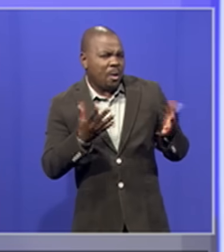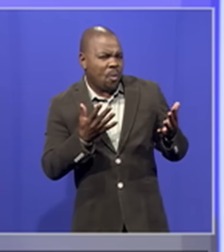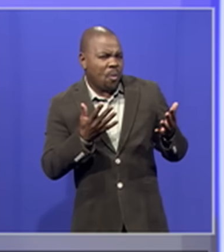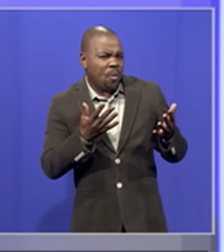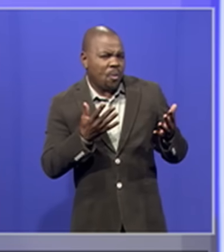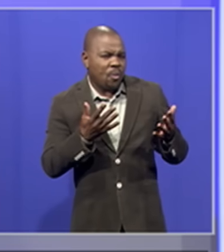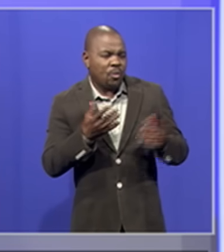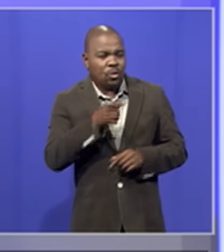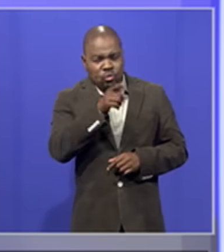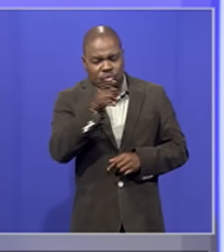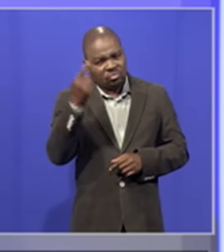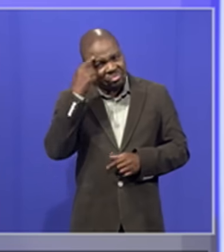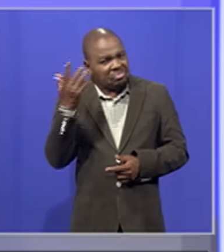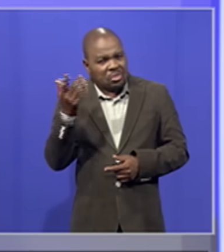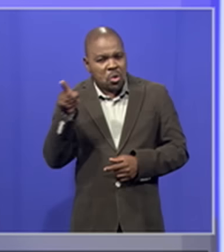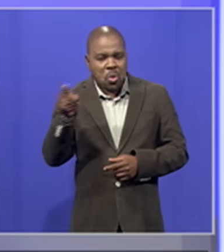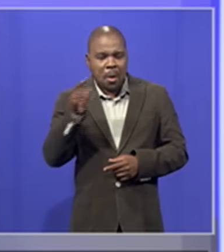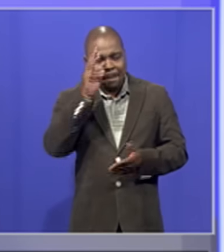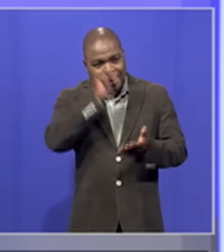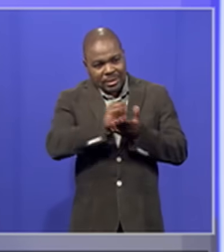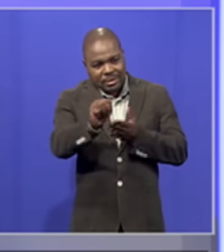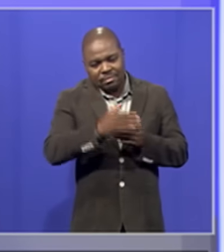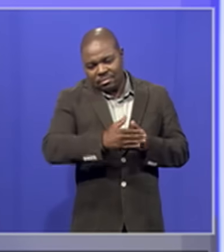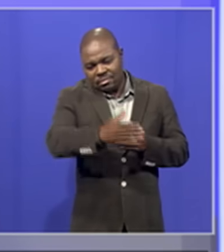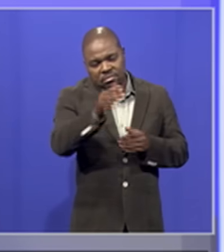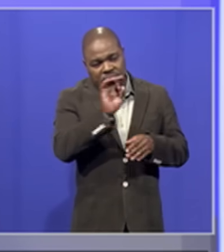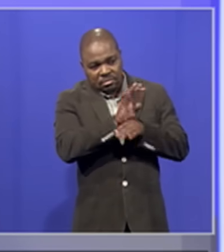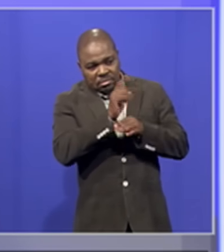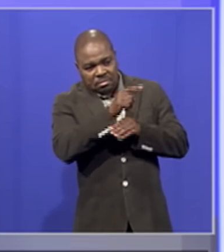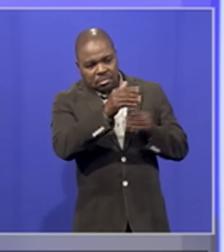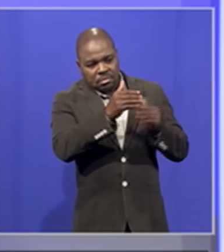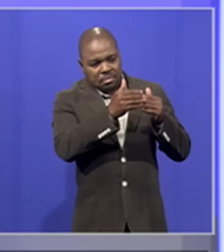badudi le e ka ba o mofe mo matšatšing a wa latelago